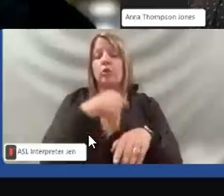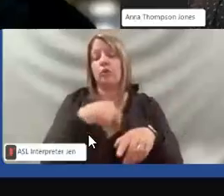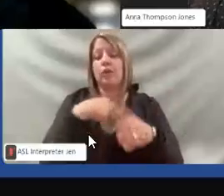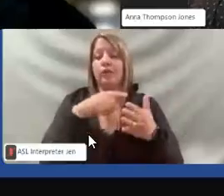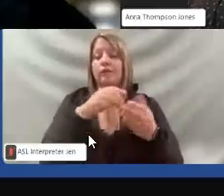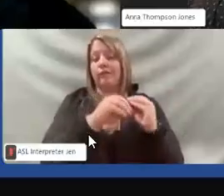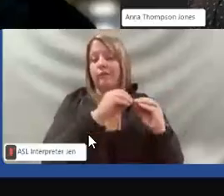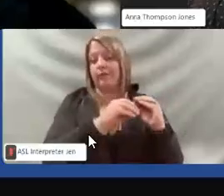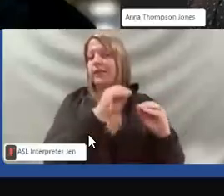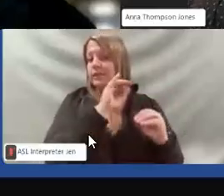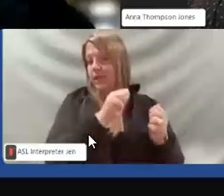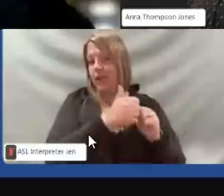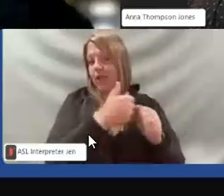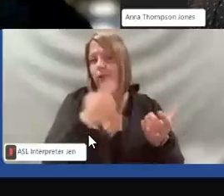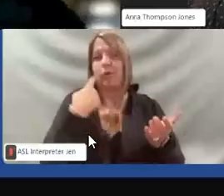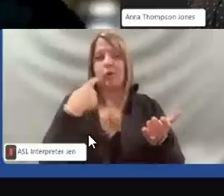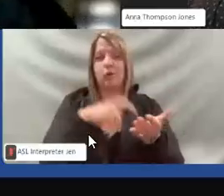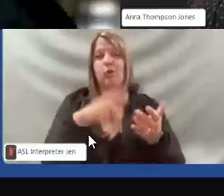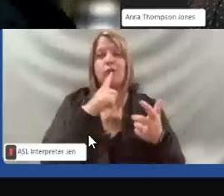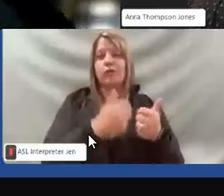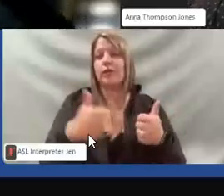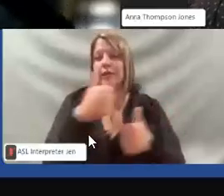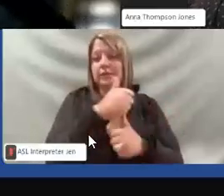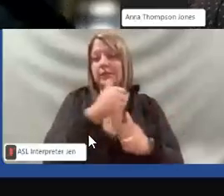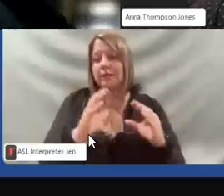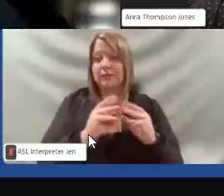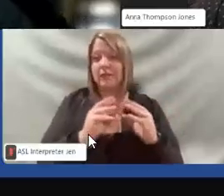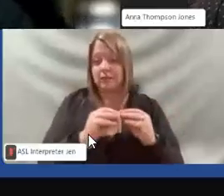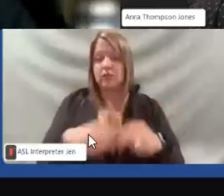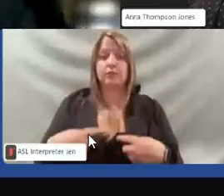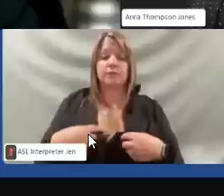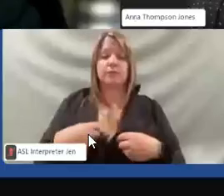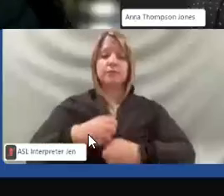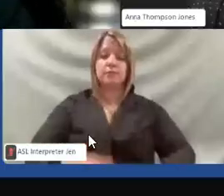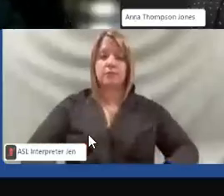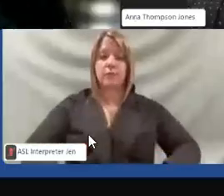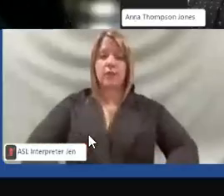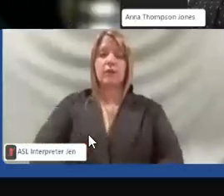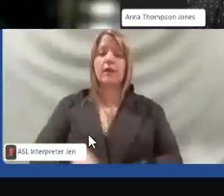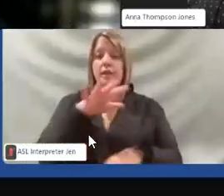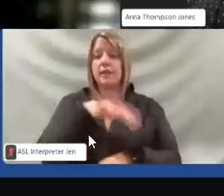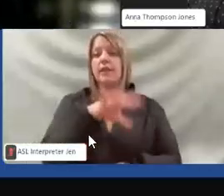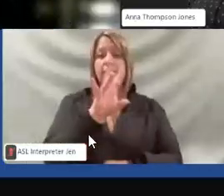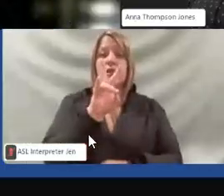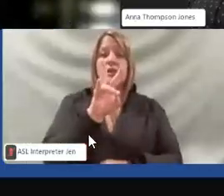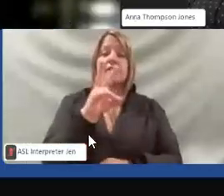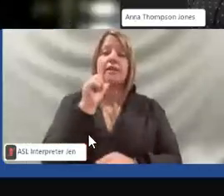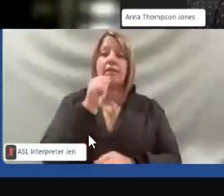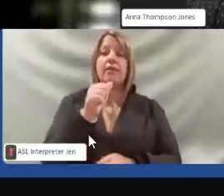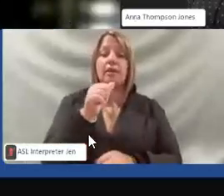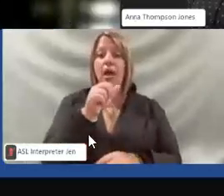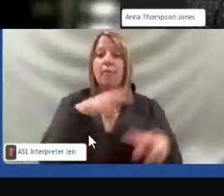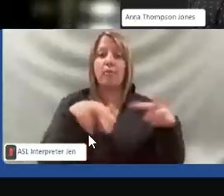that in terms of how we give notice for an executive session. And then finding 7 is inadequate monitoring and